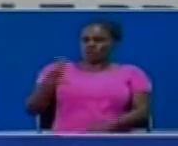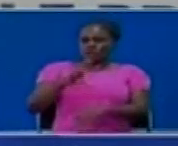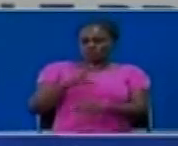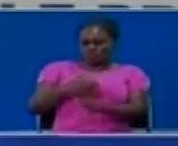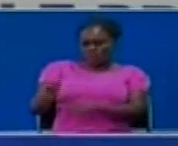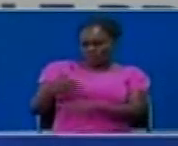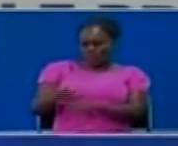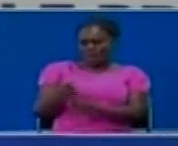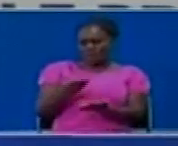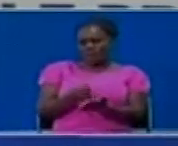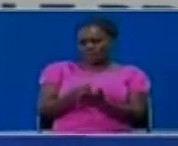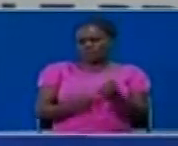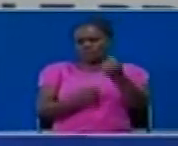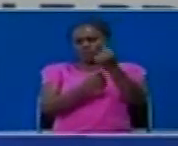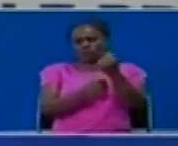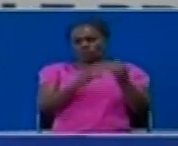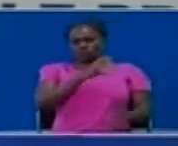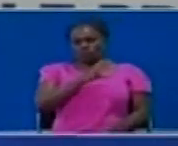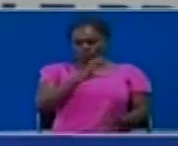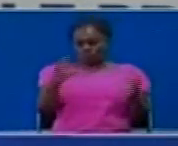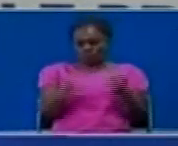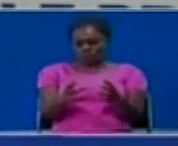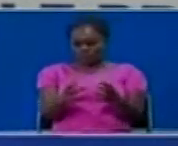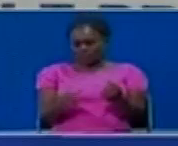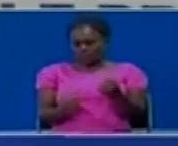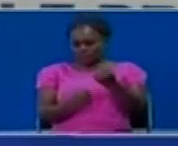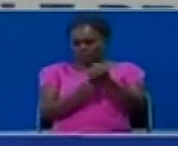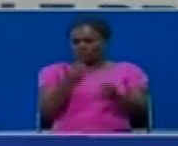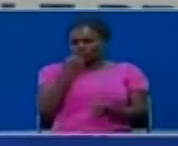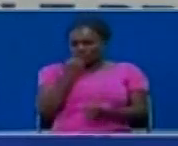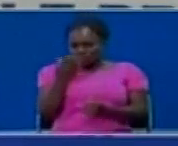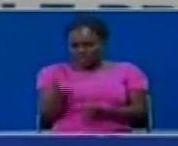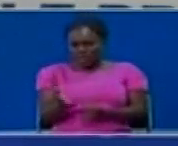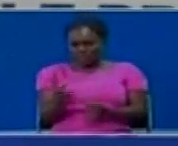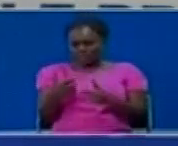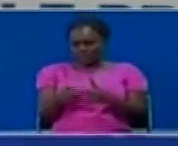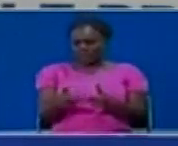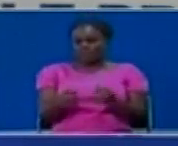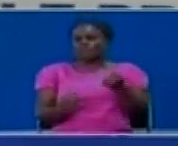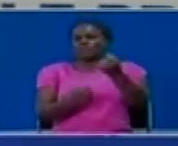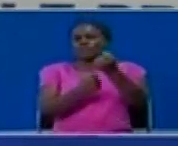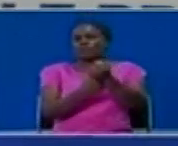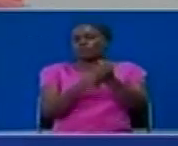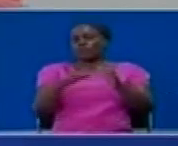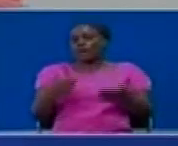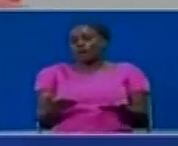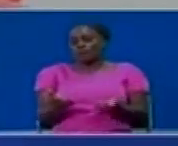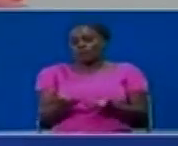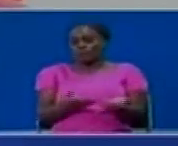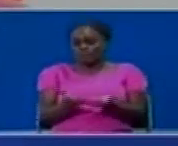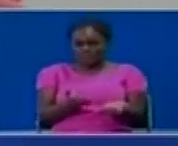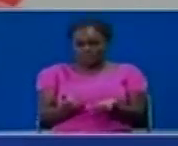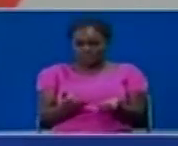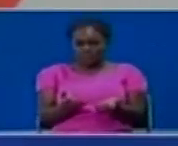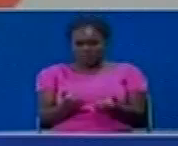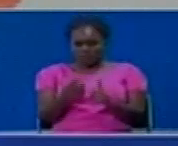be able to support the community. I believe, one, we'll be able to support the food that we have already in stock, and it will support in terms of logistics. We